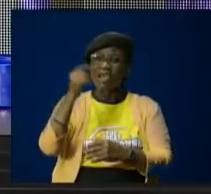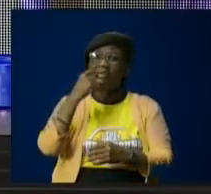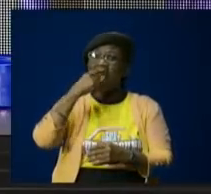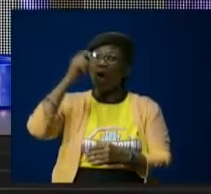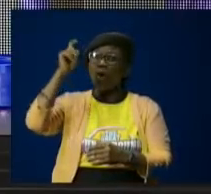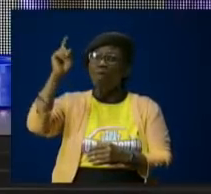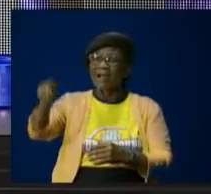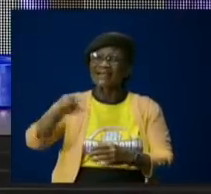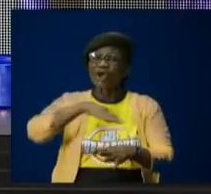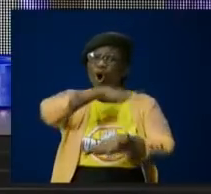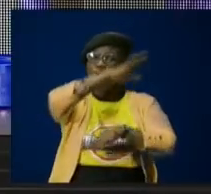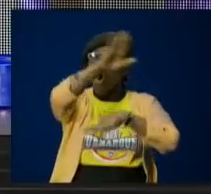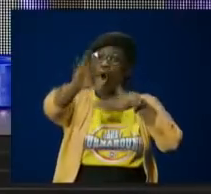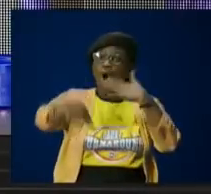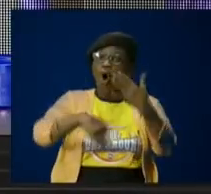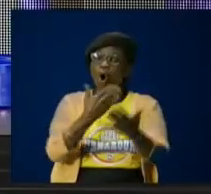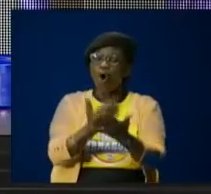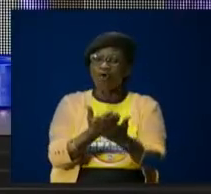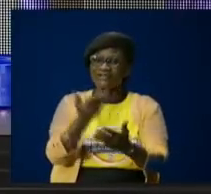the forces